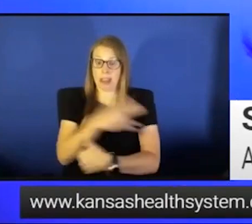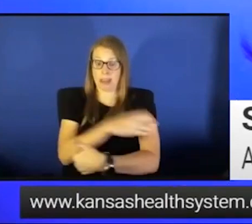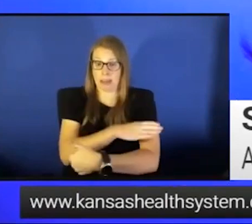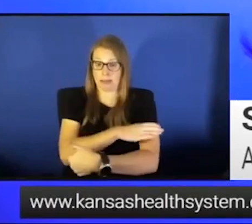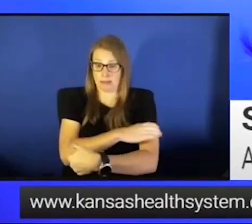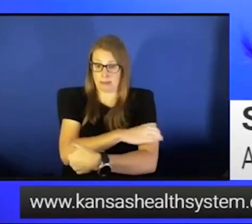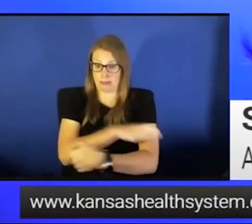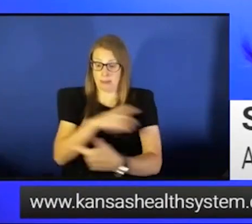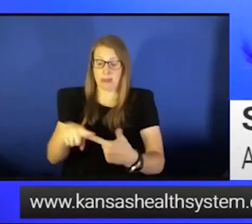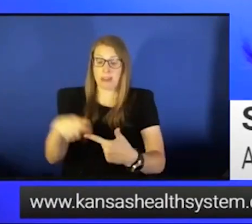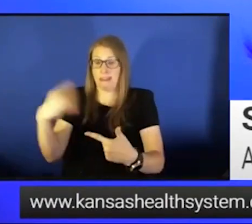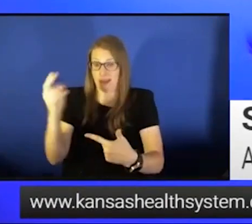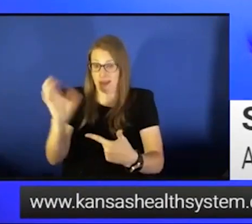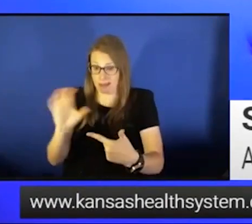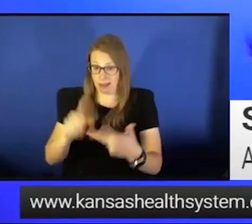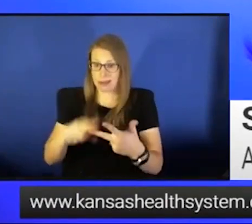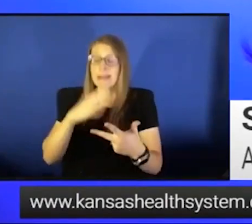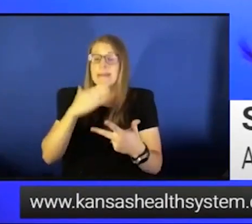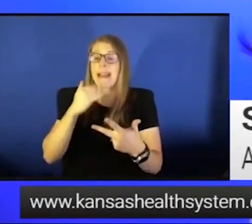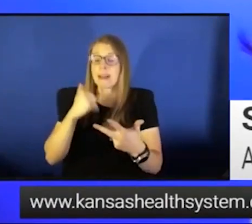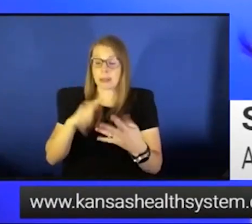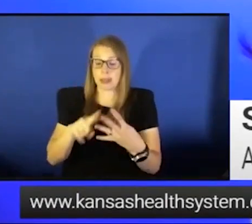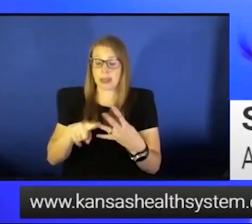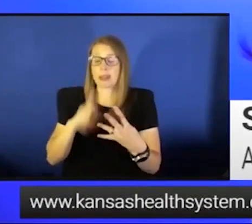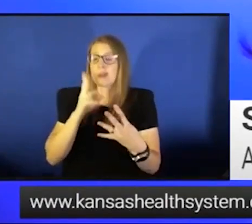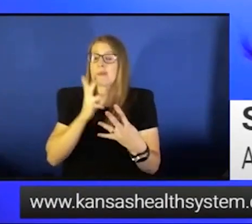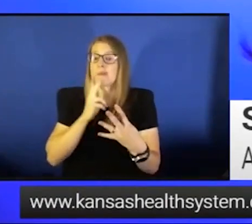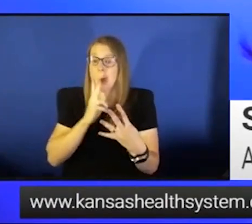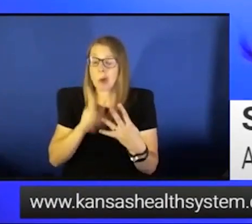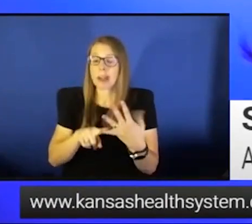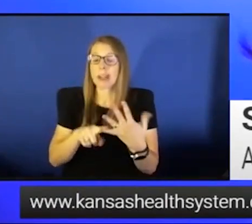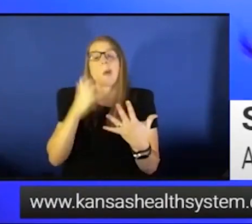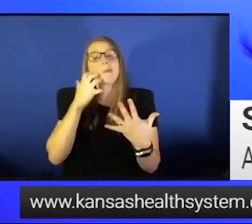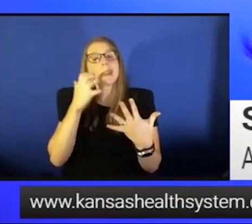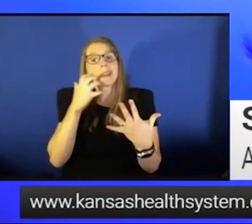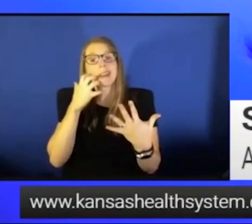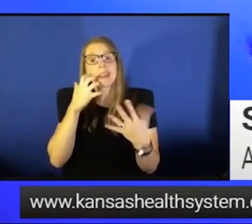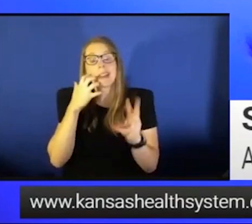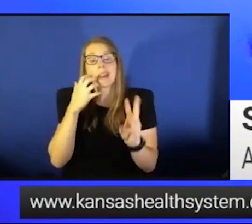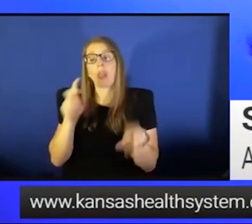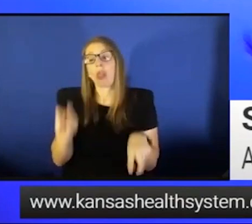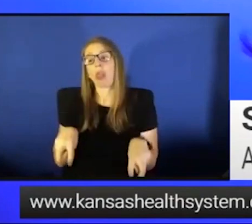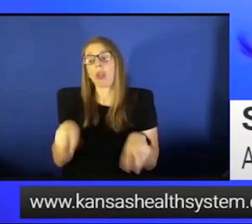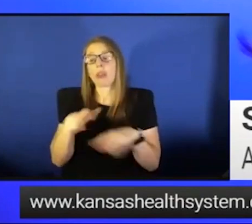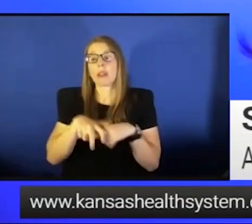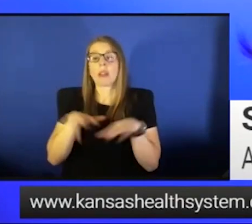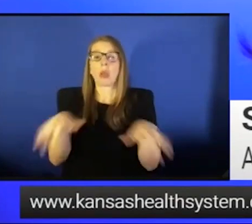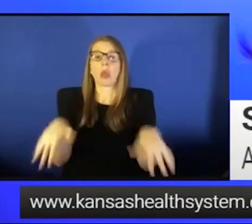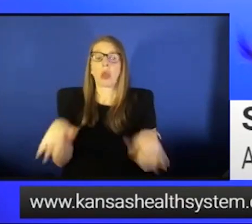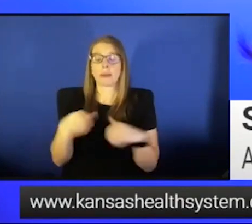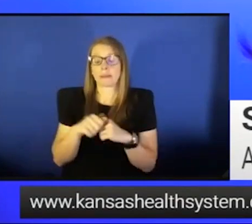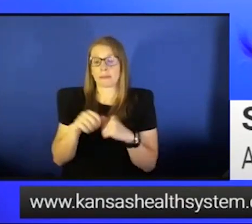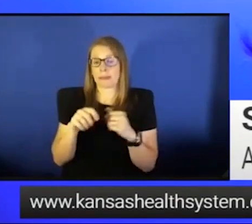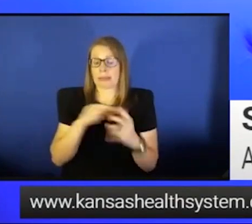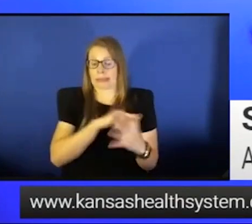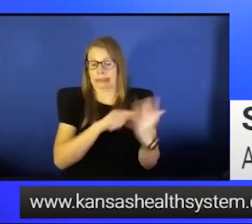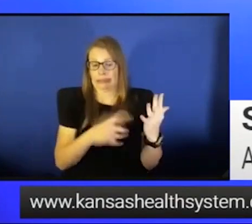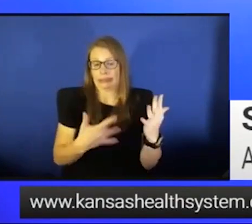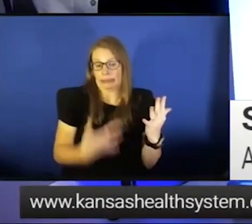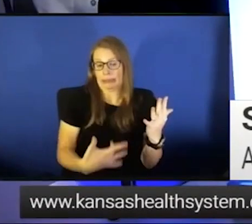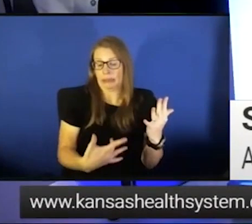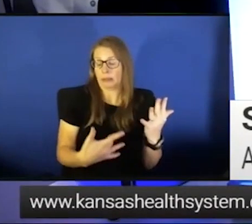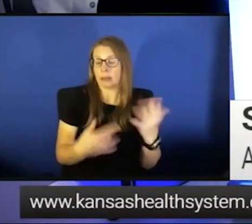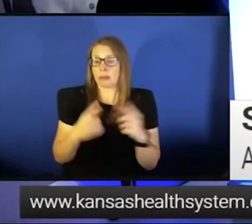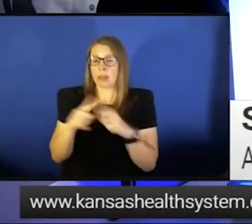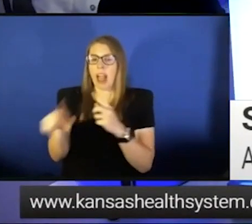high cholesterol, diabetes, smoking, obesity, inactivity, and there's some additional ones, but those are the main ones. So you can take caffeine